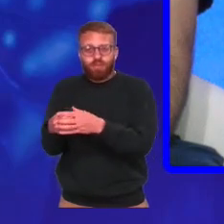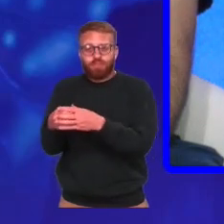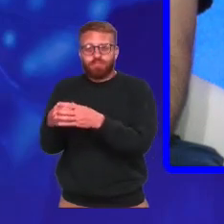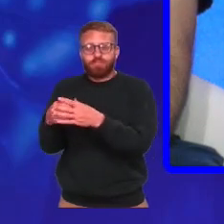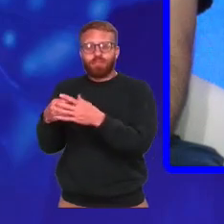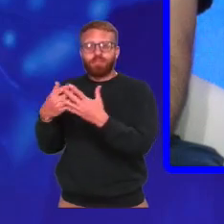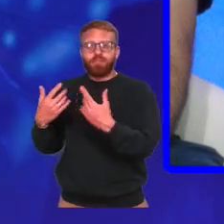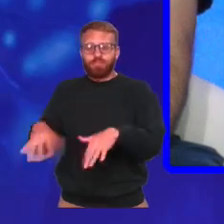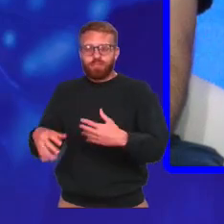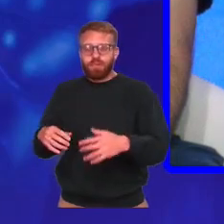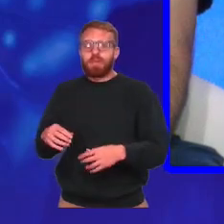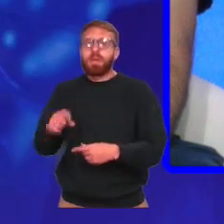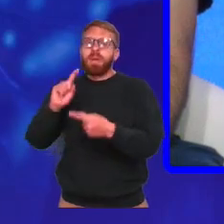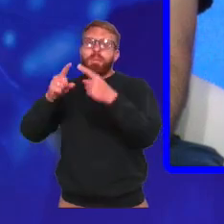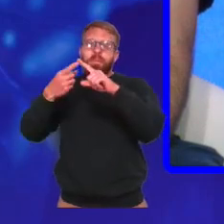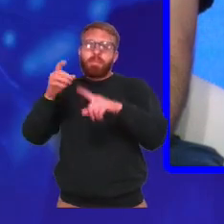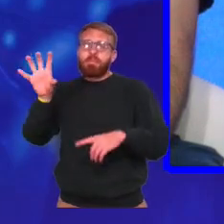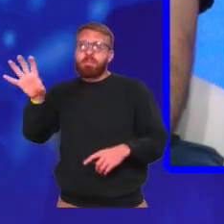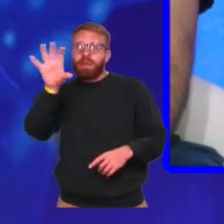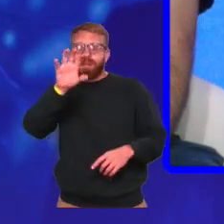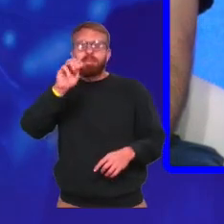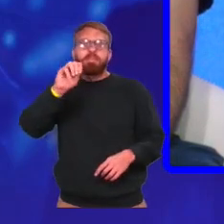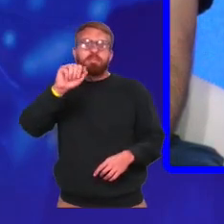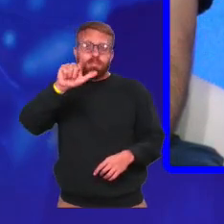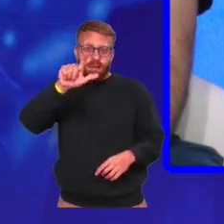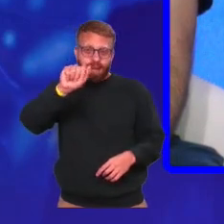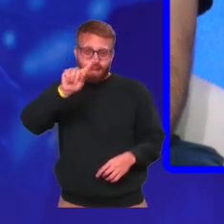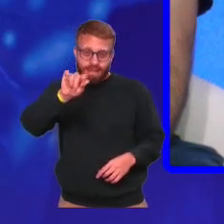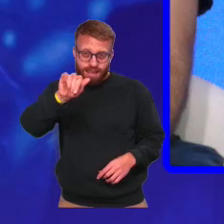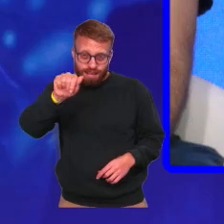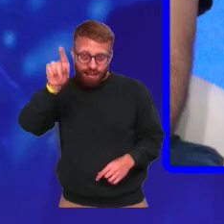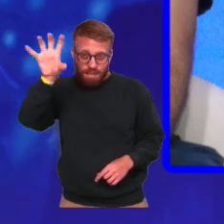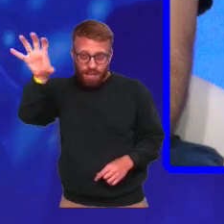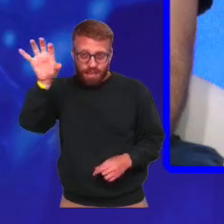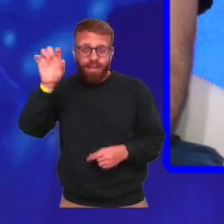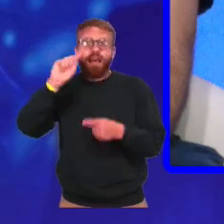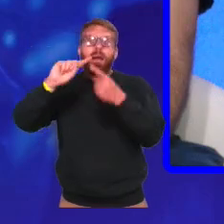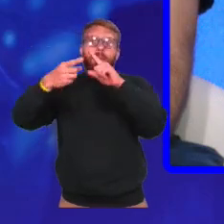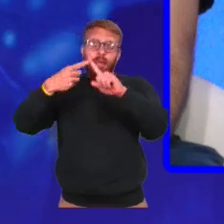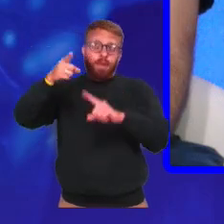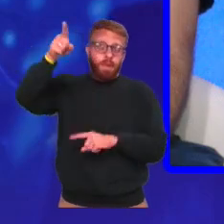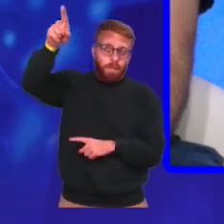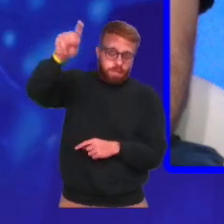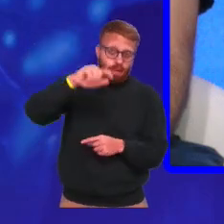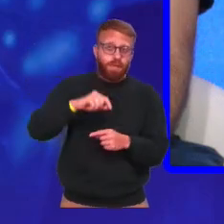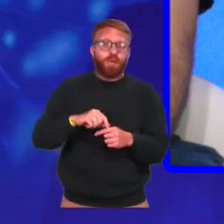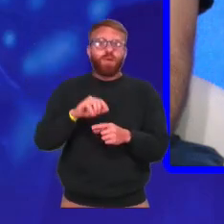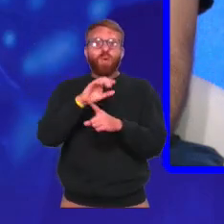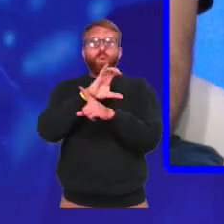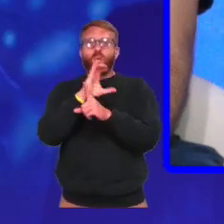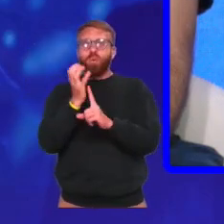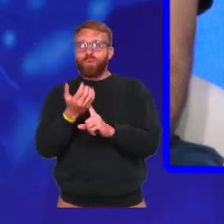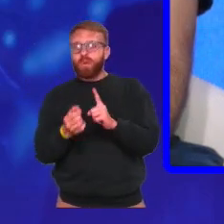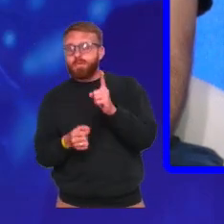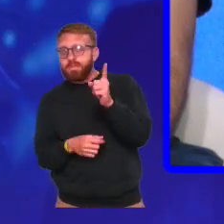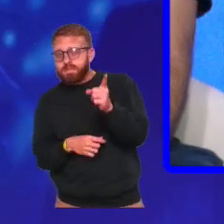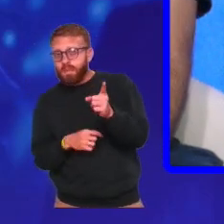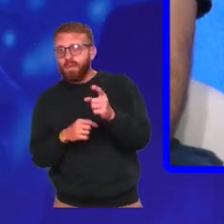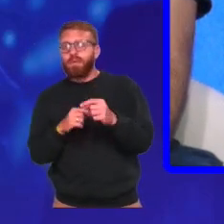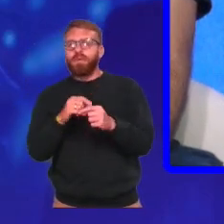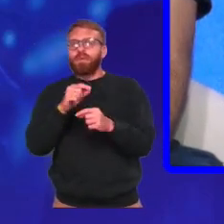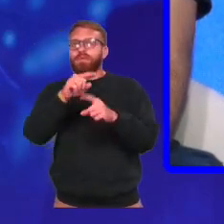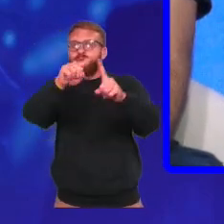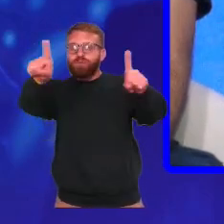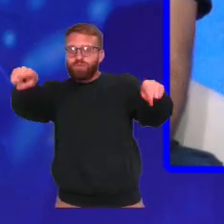for example, and they share so many different things, and they part of their culture of their studio is like integrating their